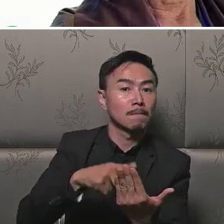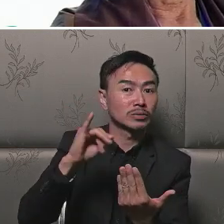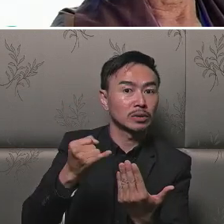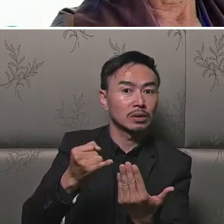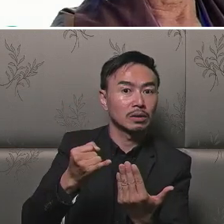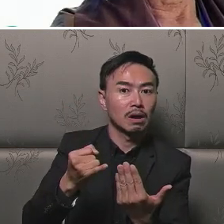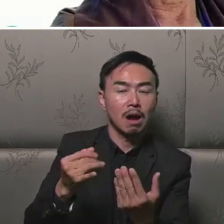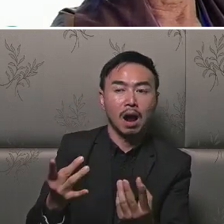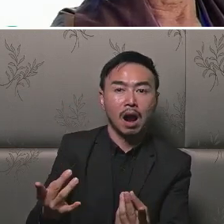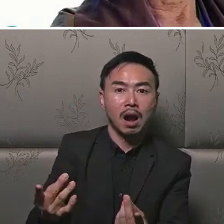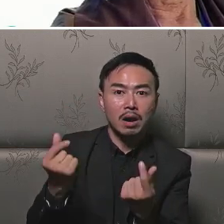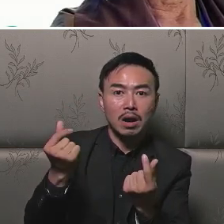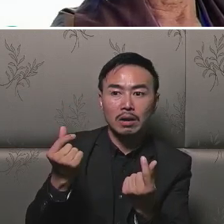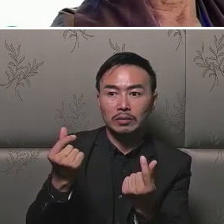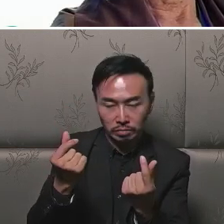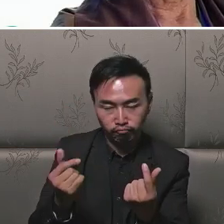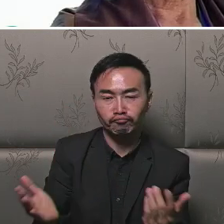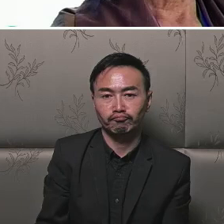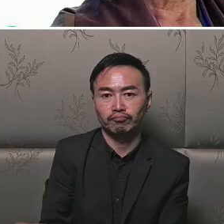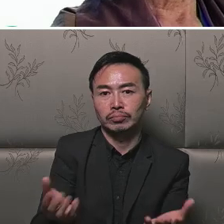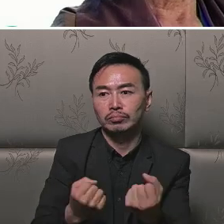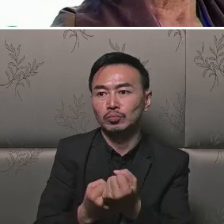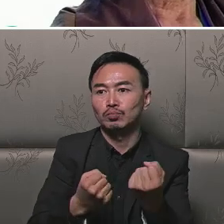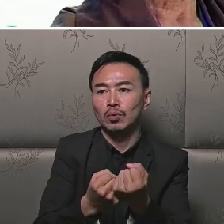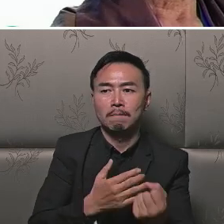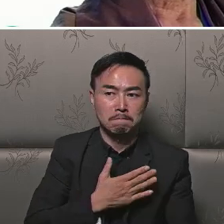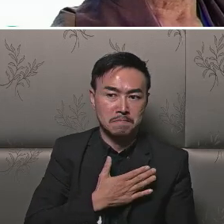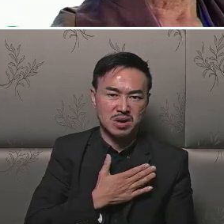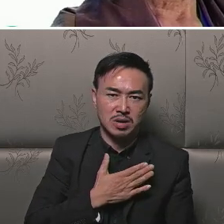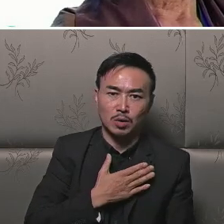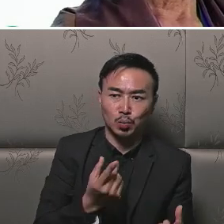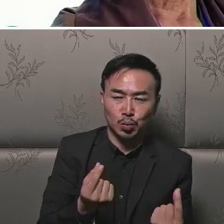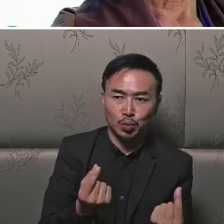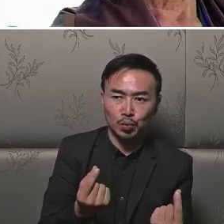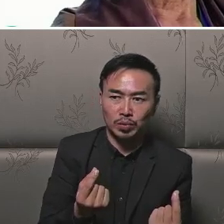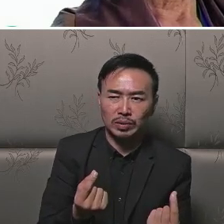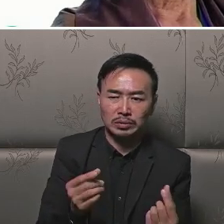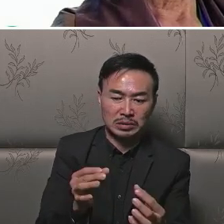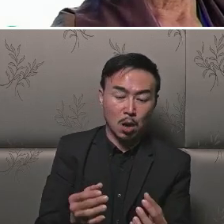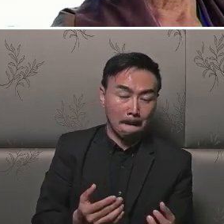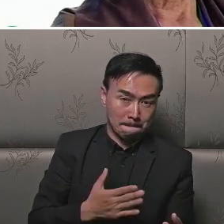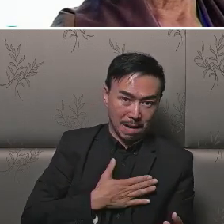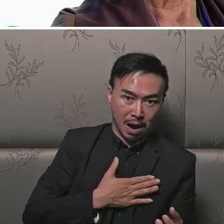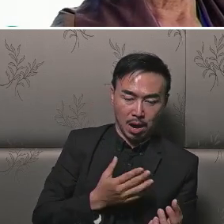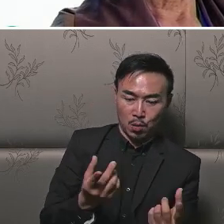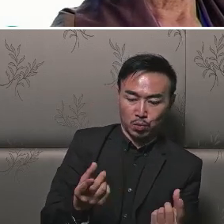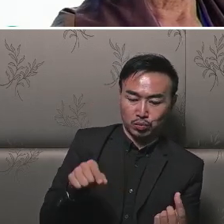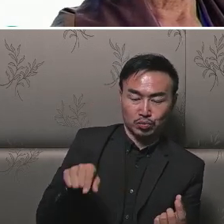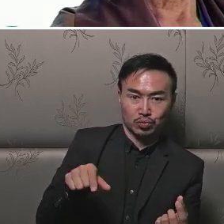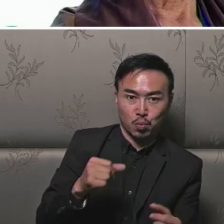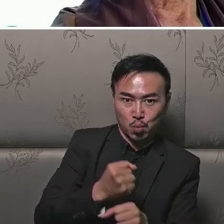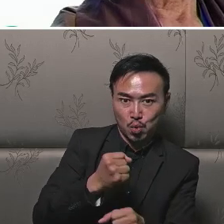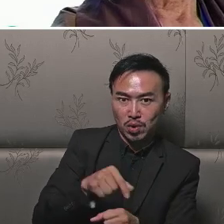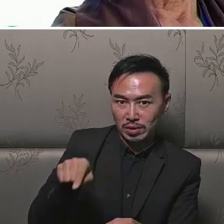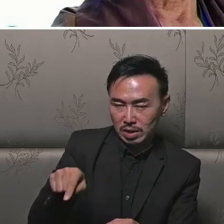to significantly improve learners' achievement in all learning areas by providing mechanisms, initiatives,